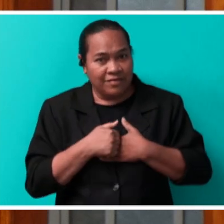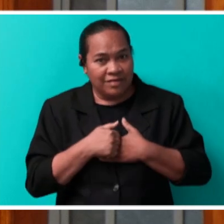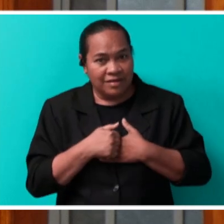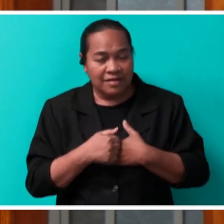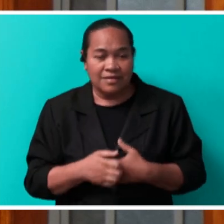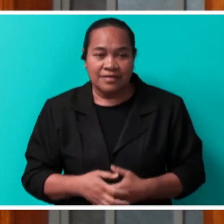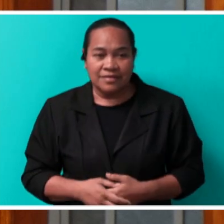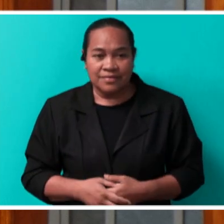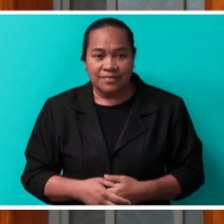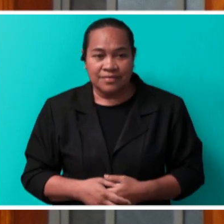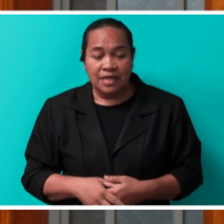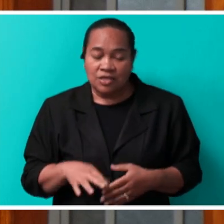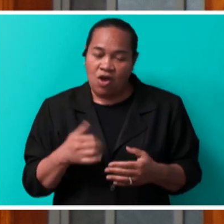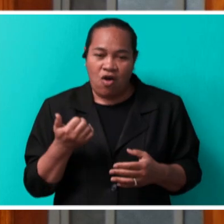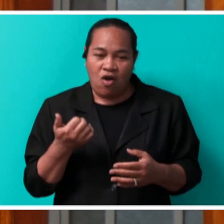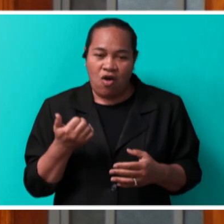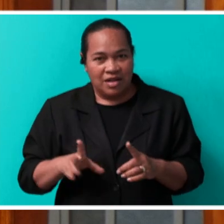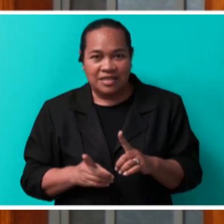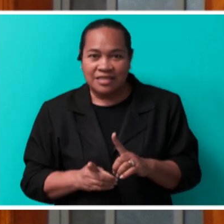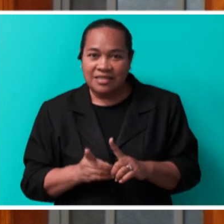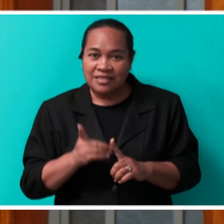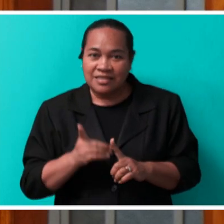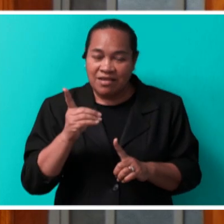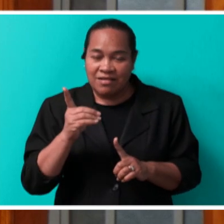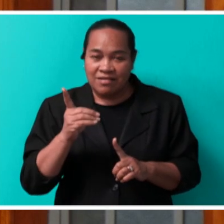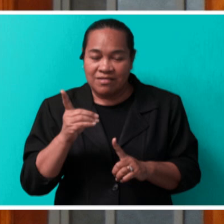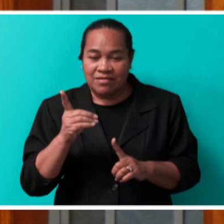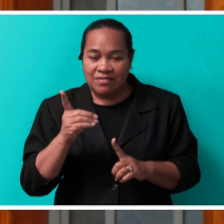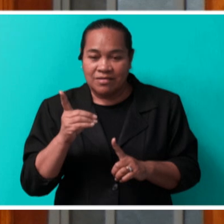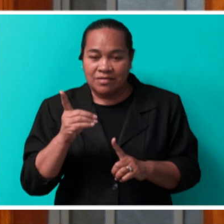has developed a